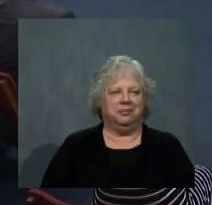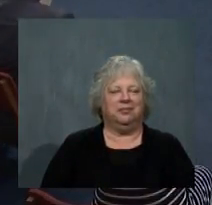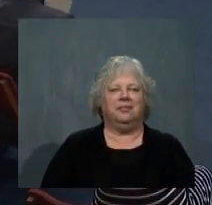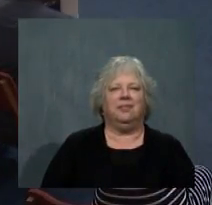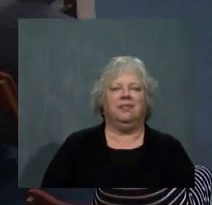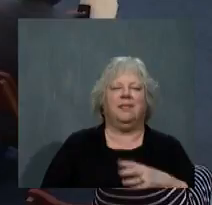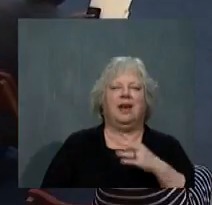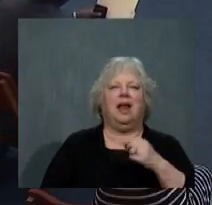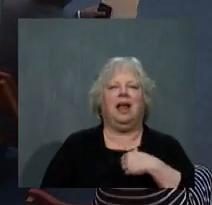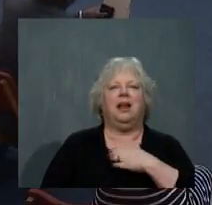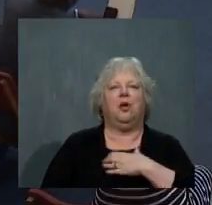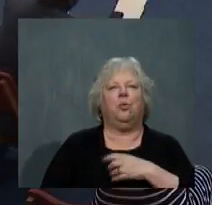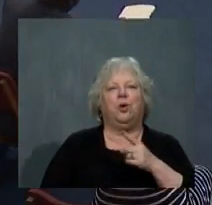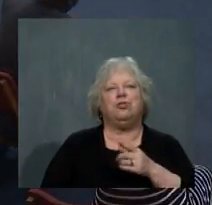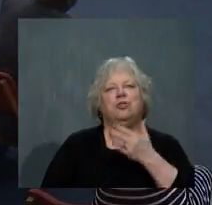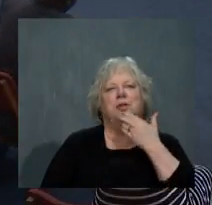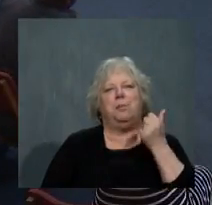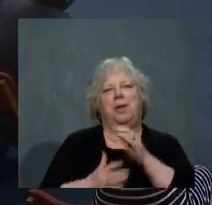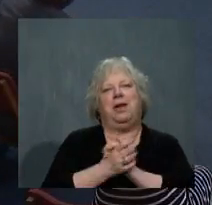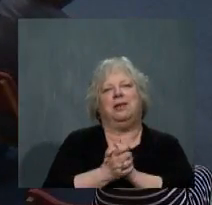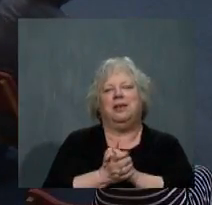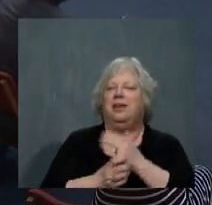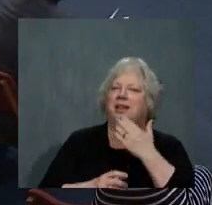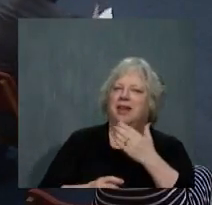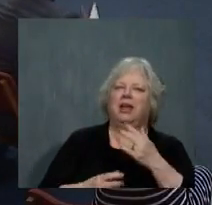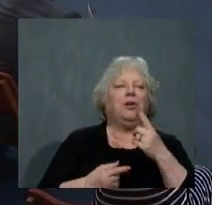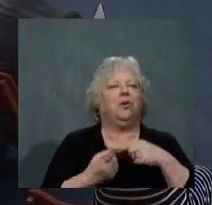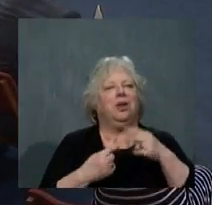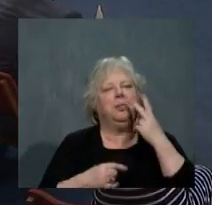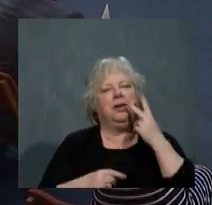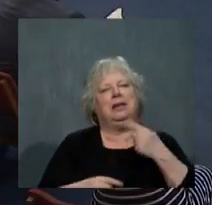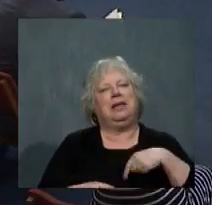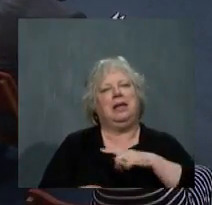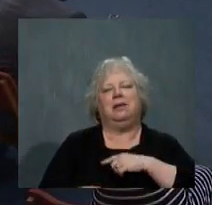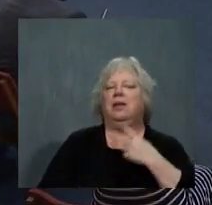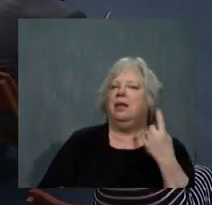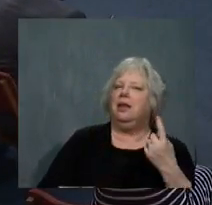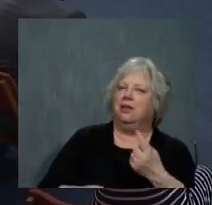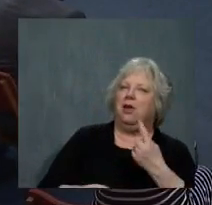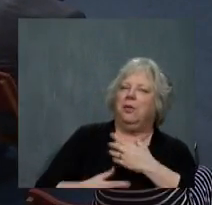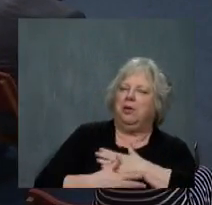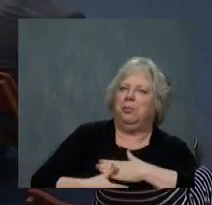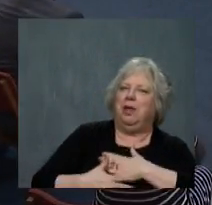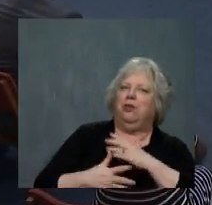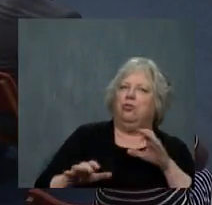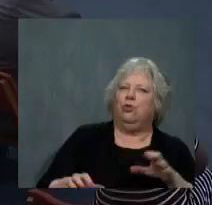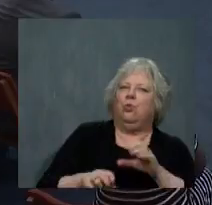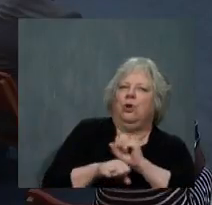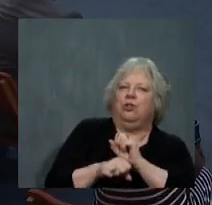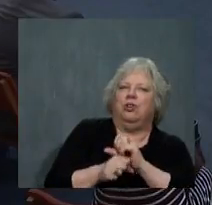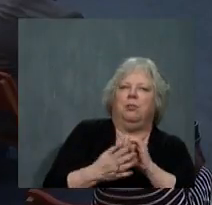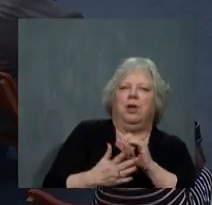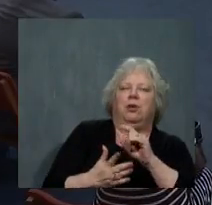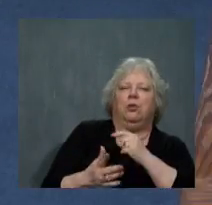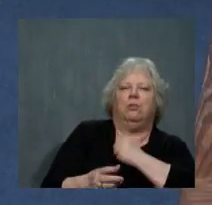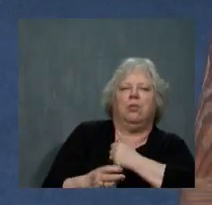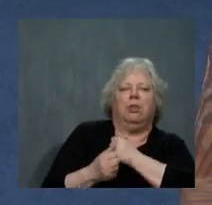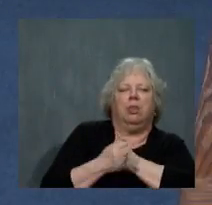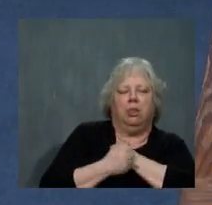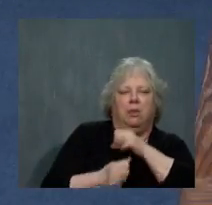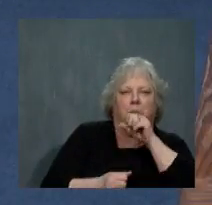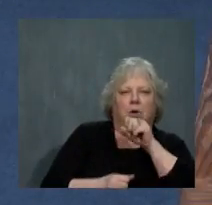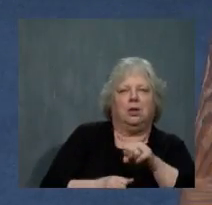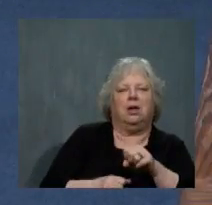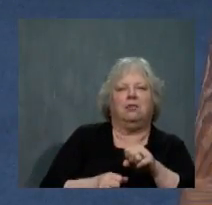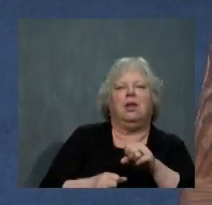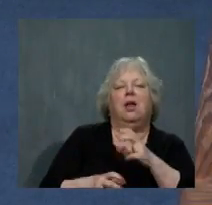And I wish you the best. Come Well, thank you. Come and see us. It's always been a pleasure doing a job you love to do, and it was hard to go, but